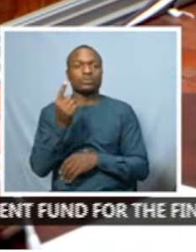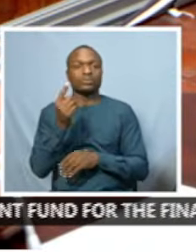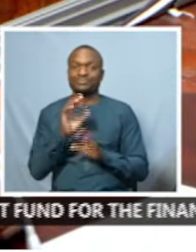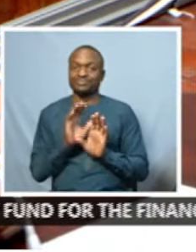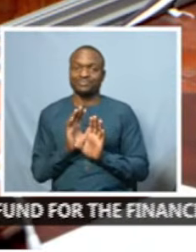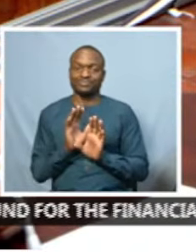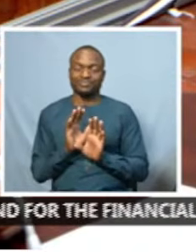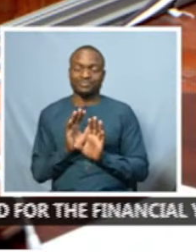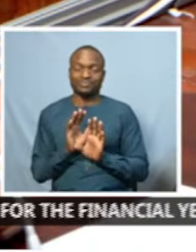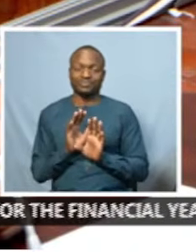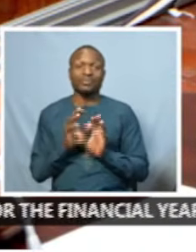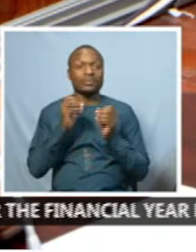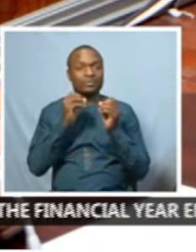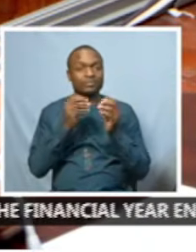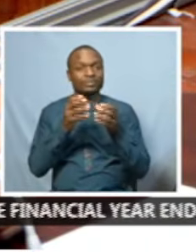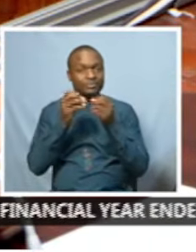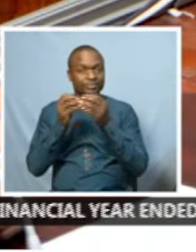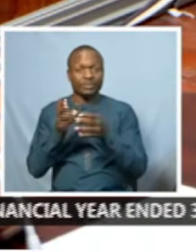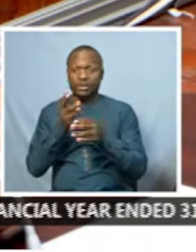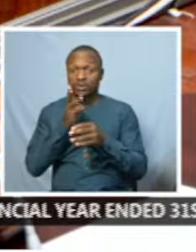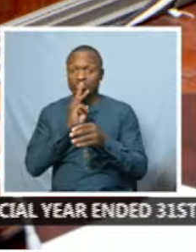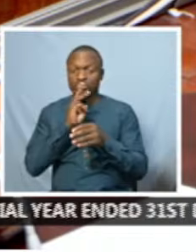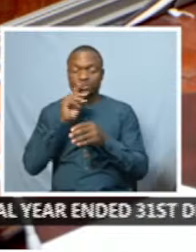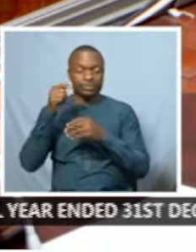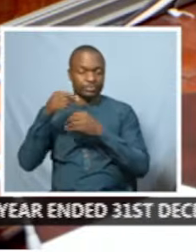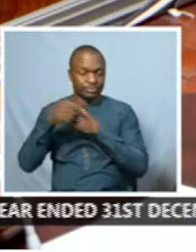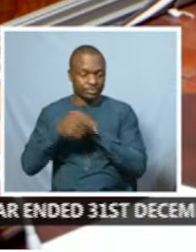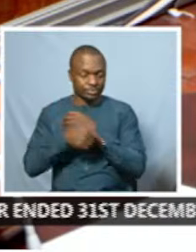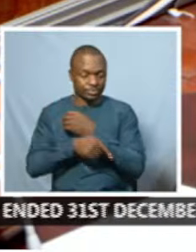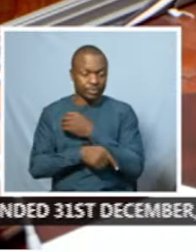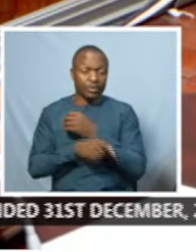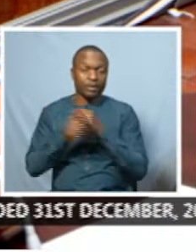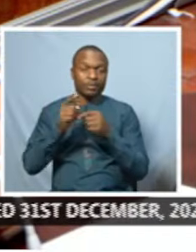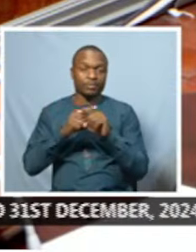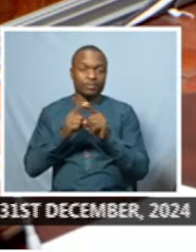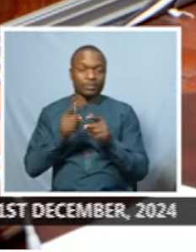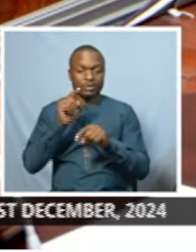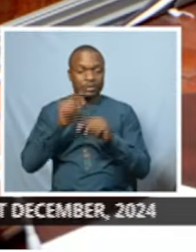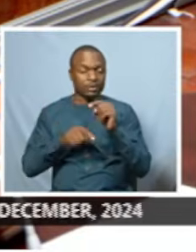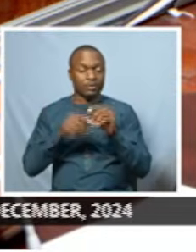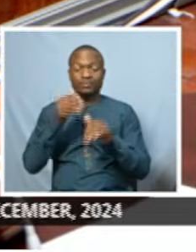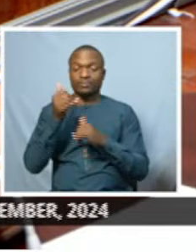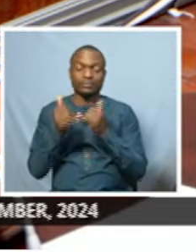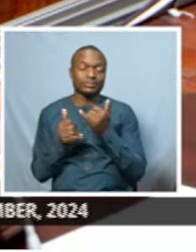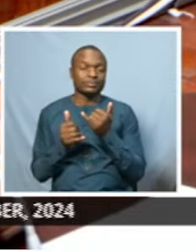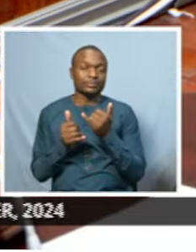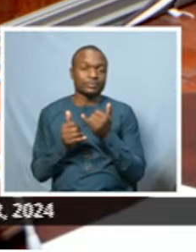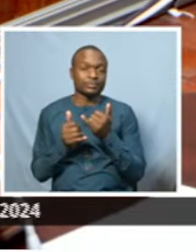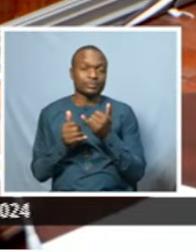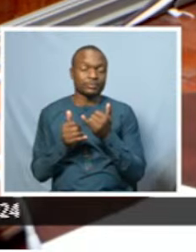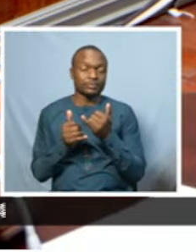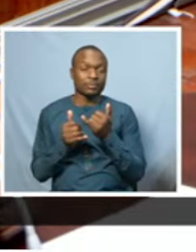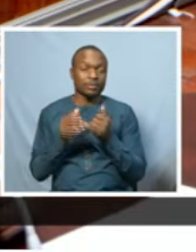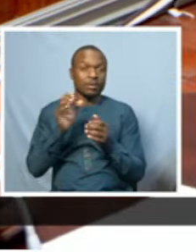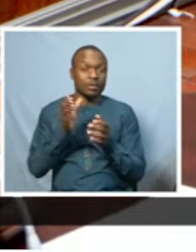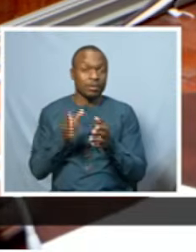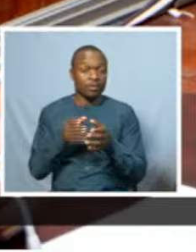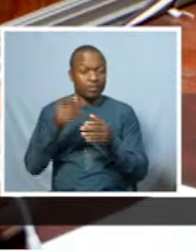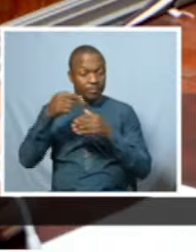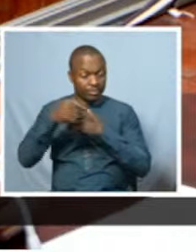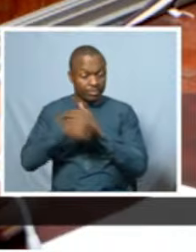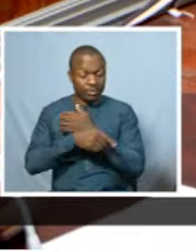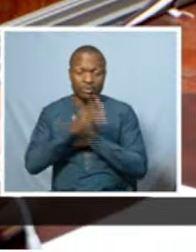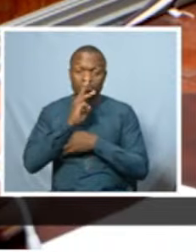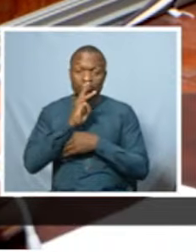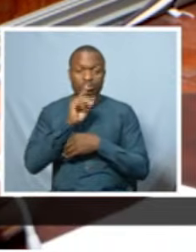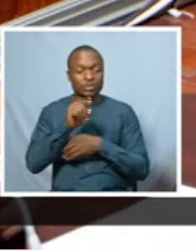CS, a number of boreholes, but they can't be completed. And for sinking of a borehole,